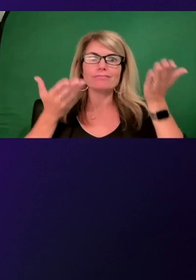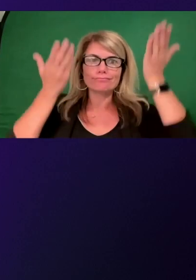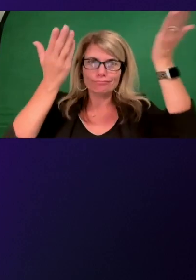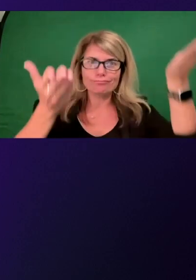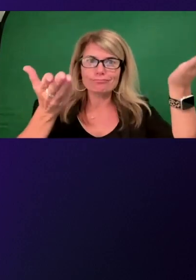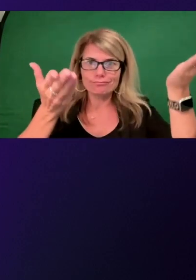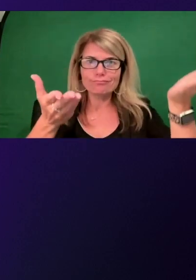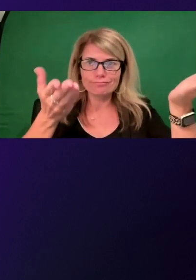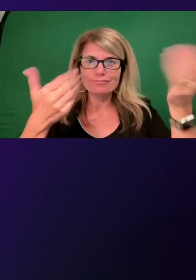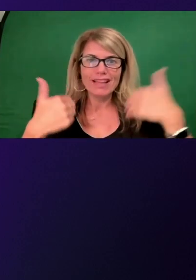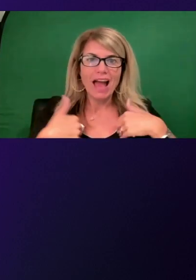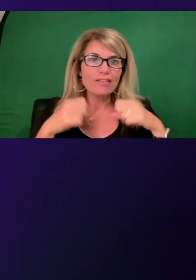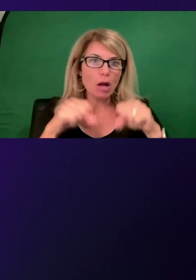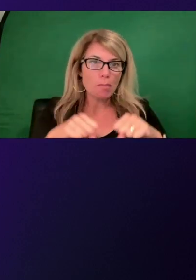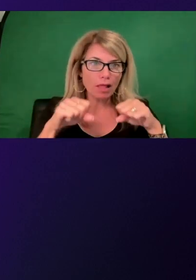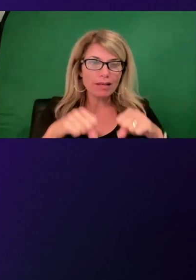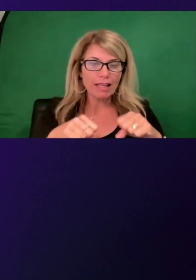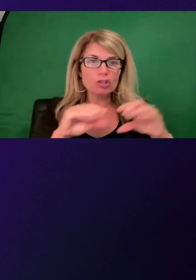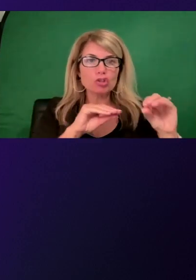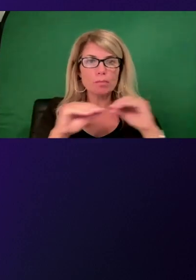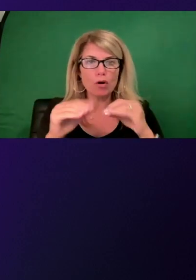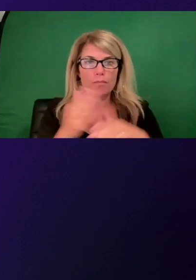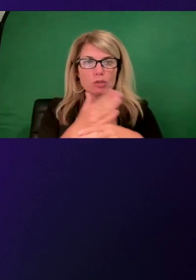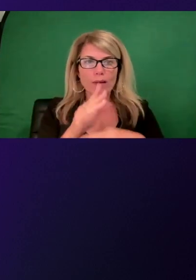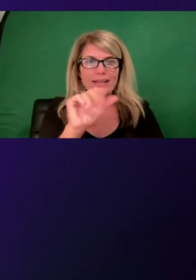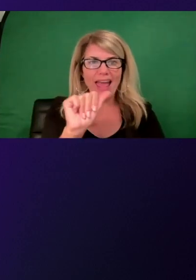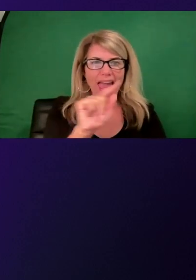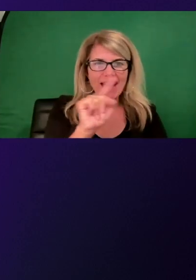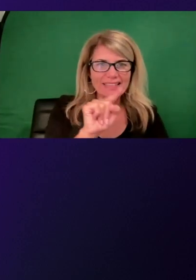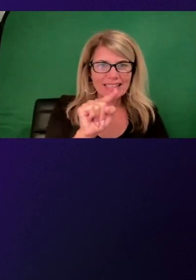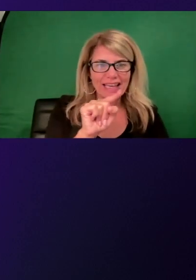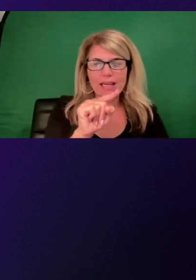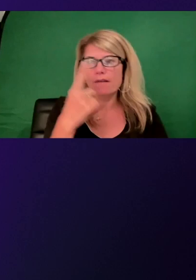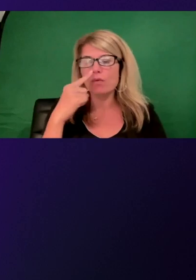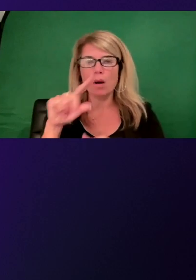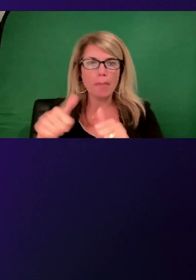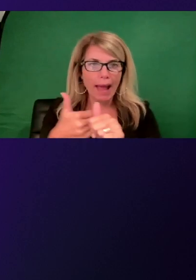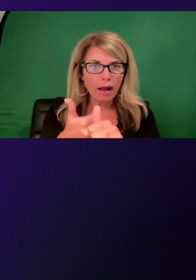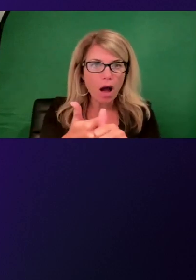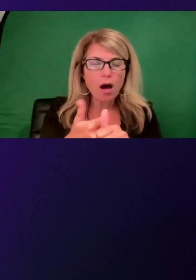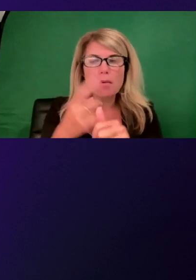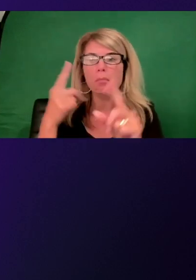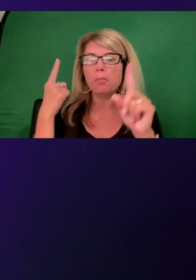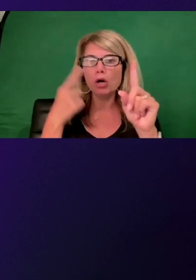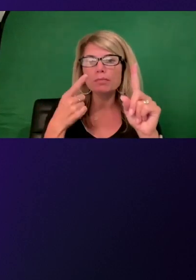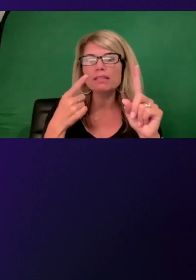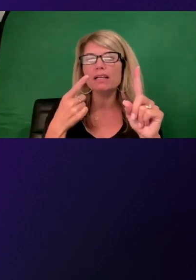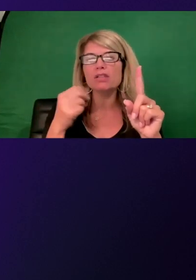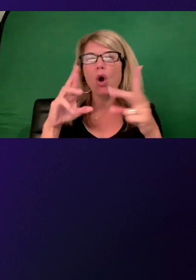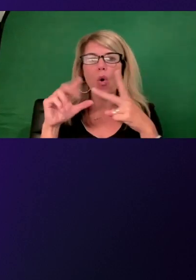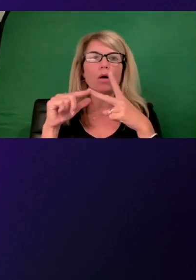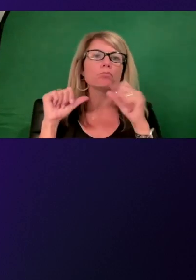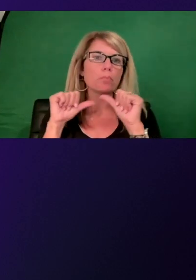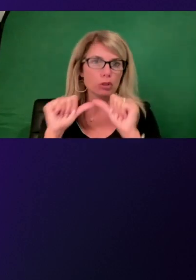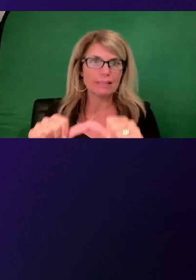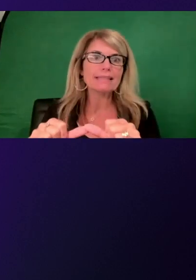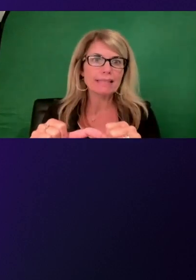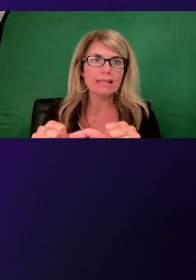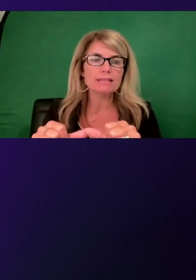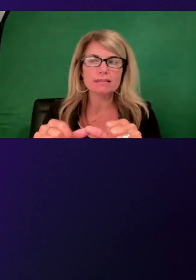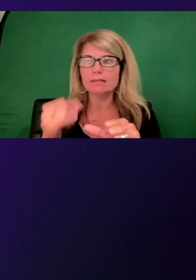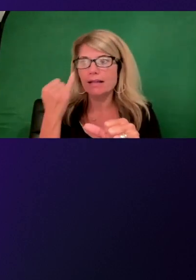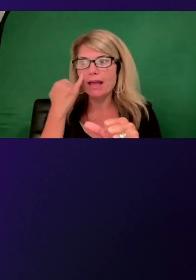the ability to move between the AZs for both backup purposes and persistence in case anything is happening in your